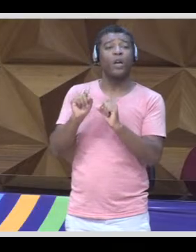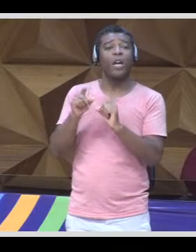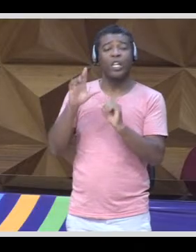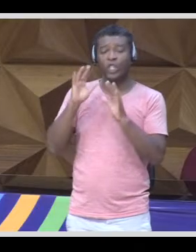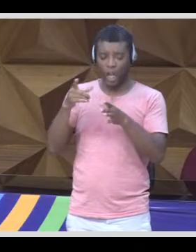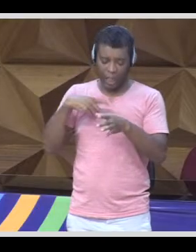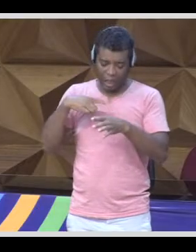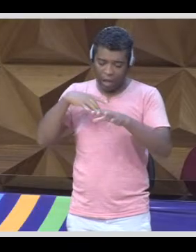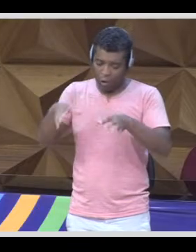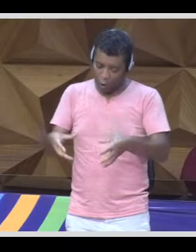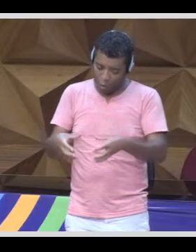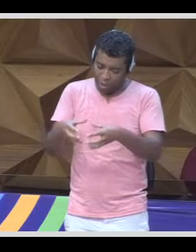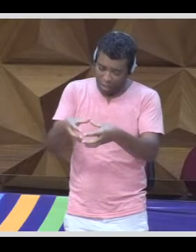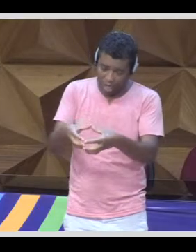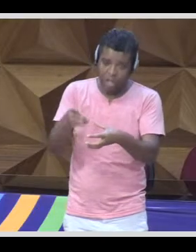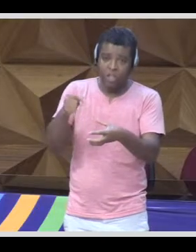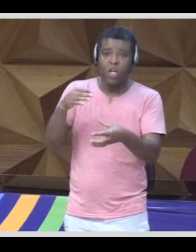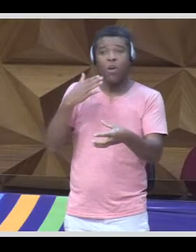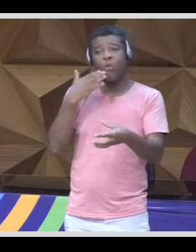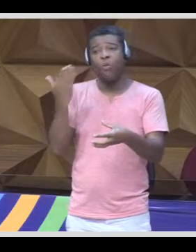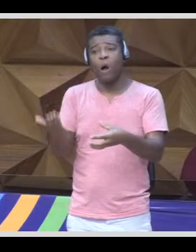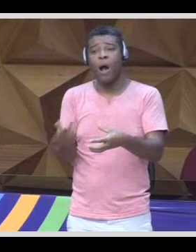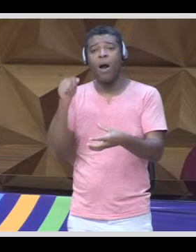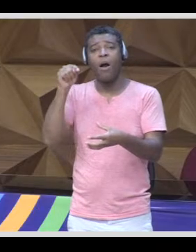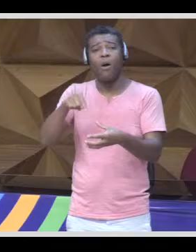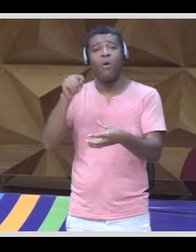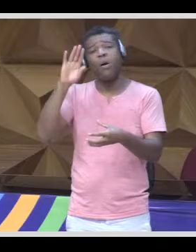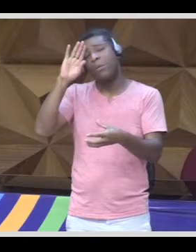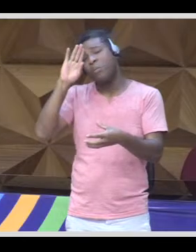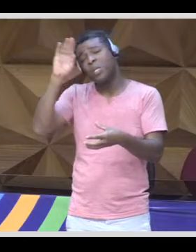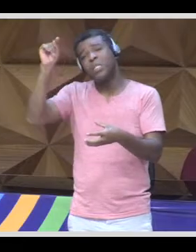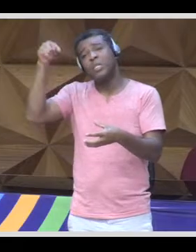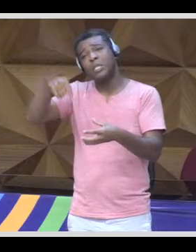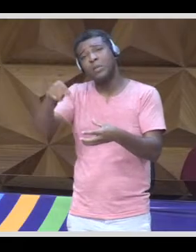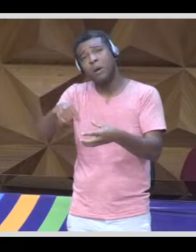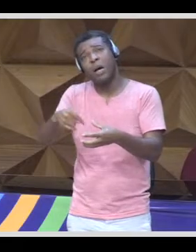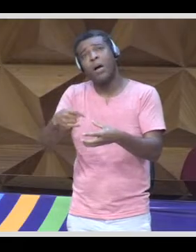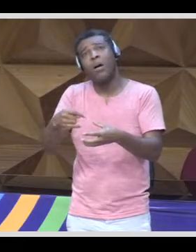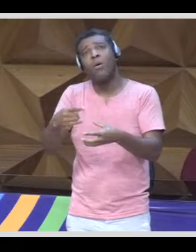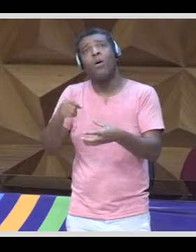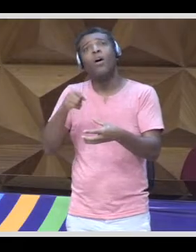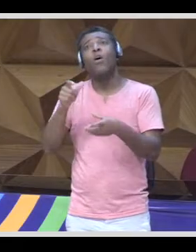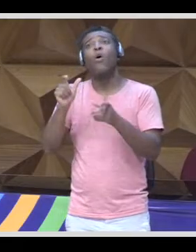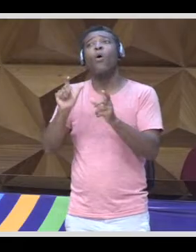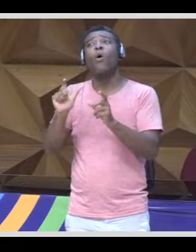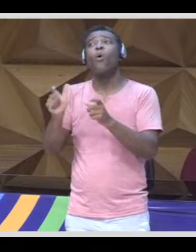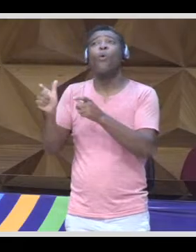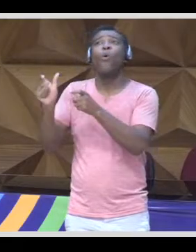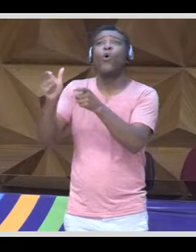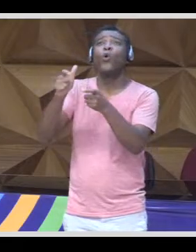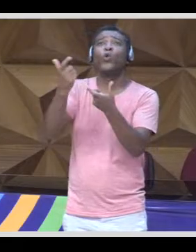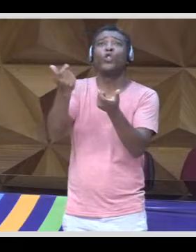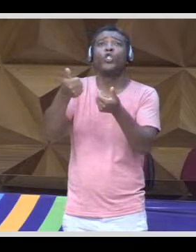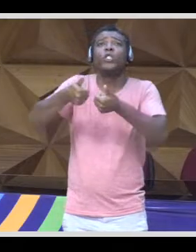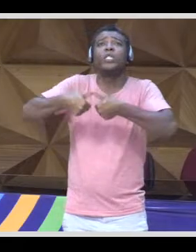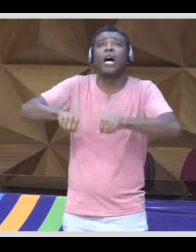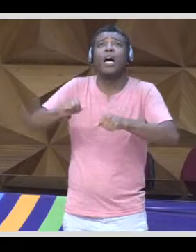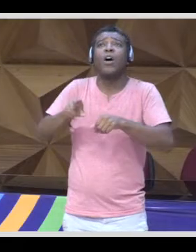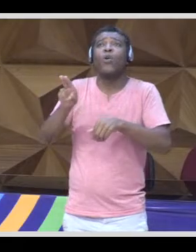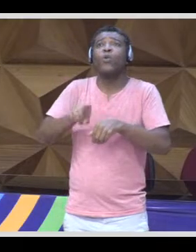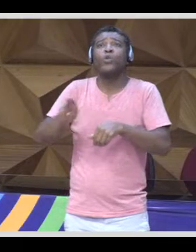are the users who more often share fake news, misinformation? This was the topic that we were interested back